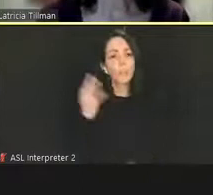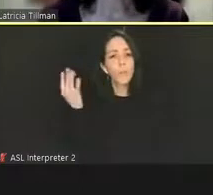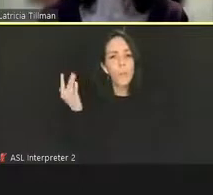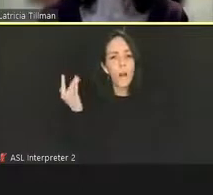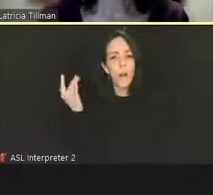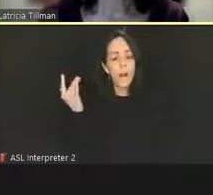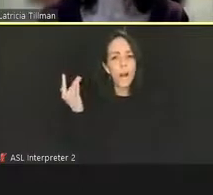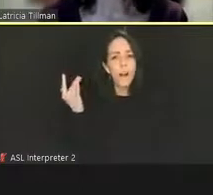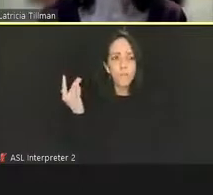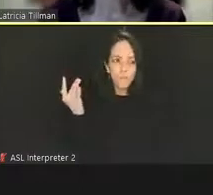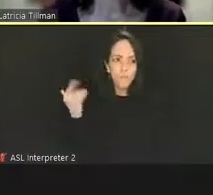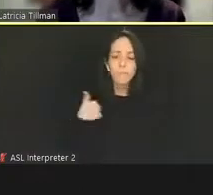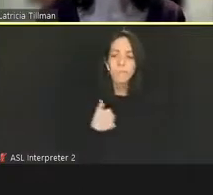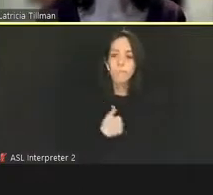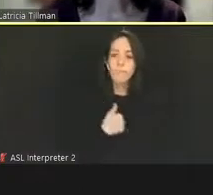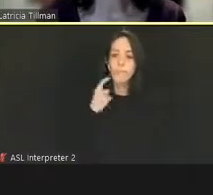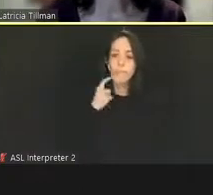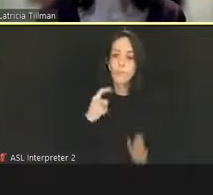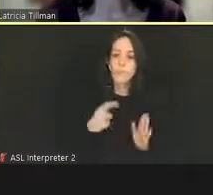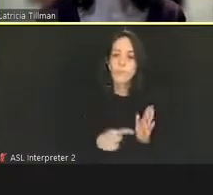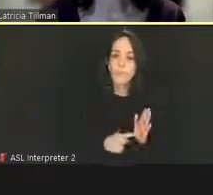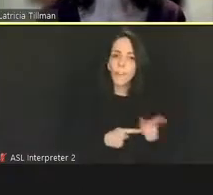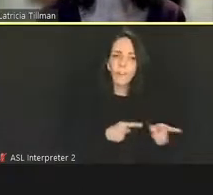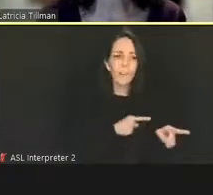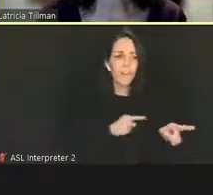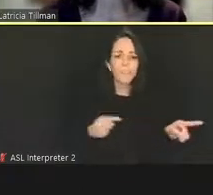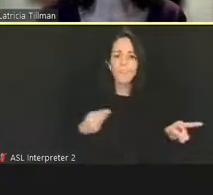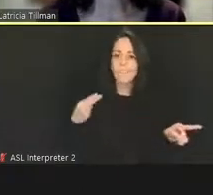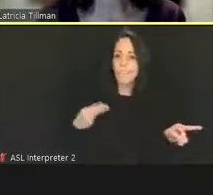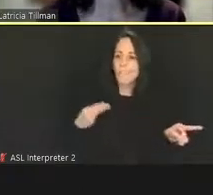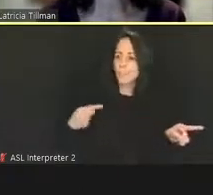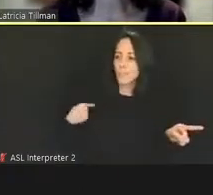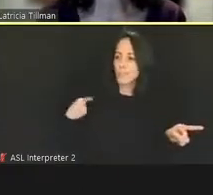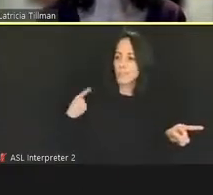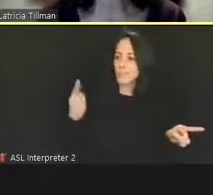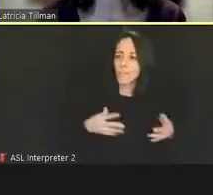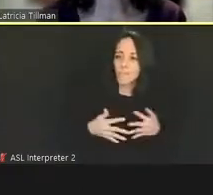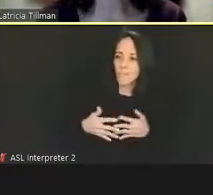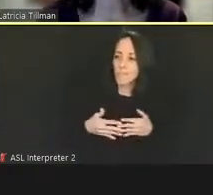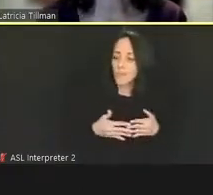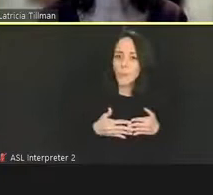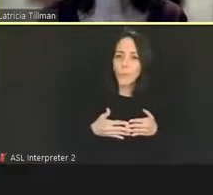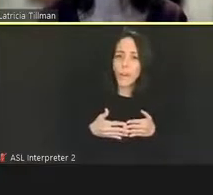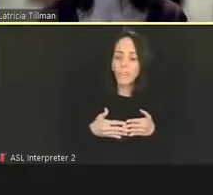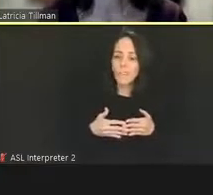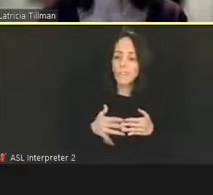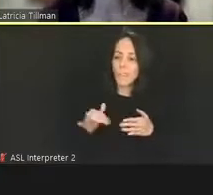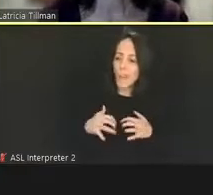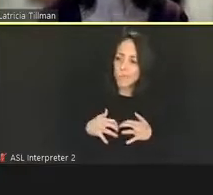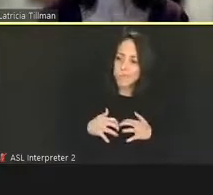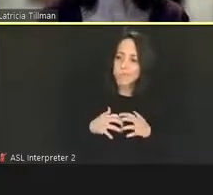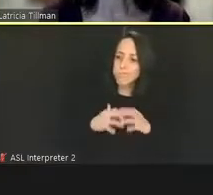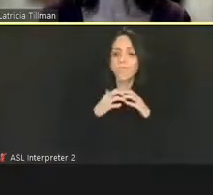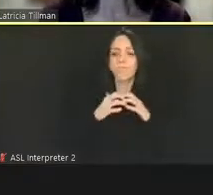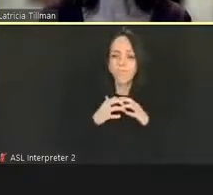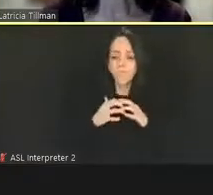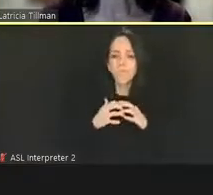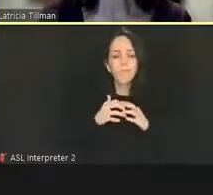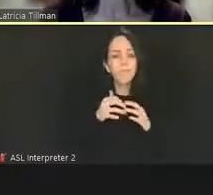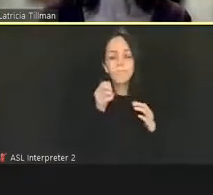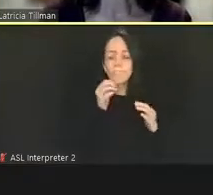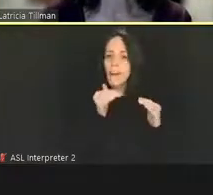there's a recognition that the history of the United States is built on